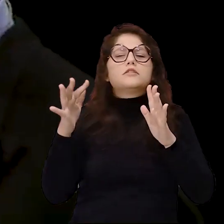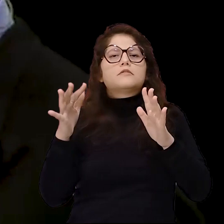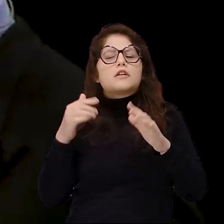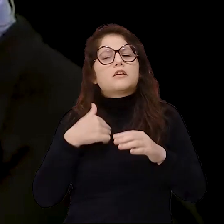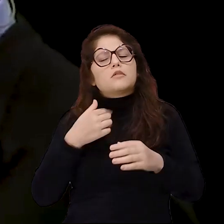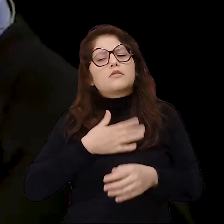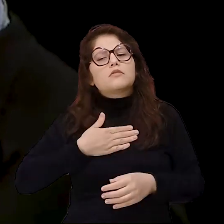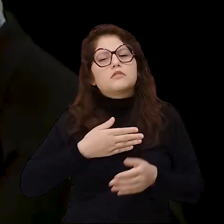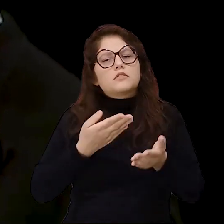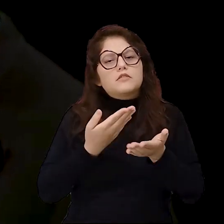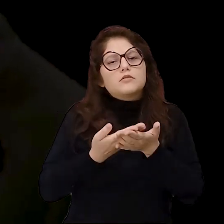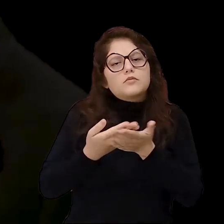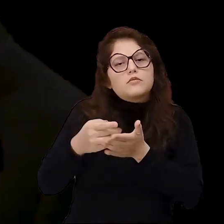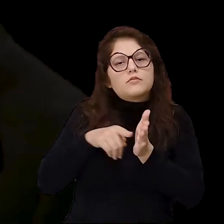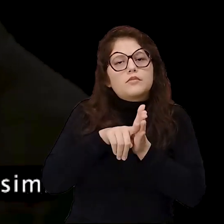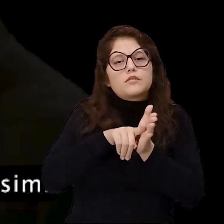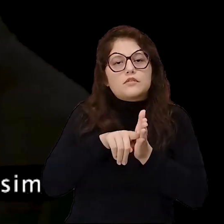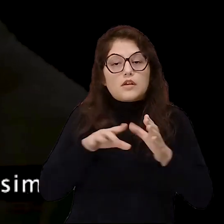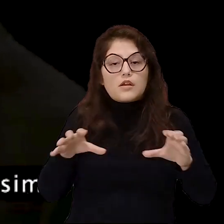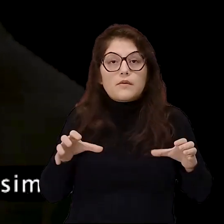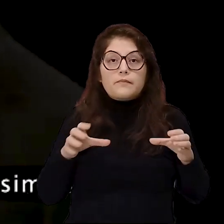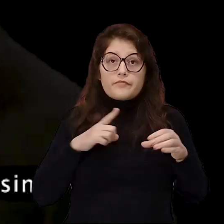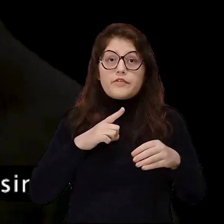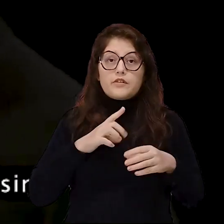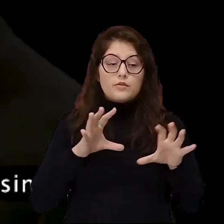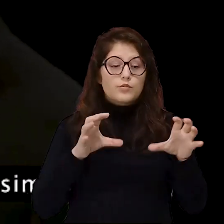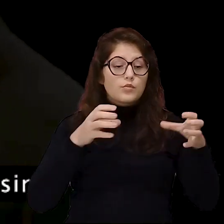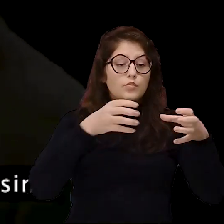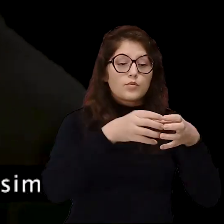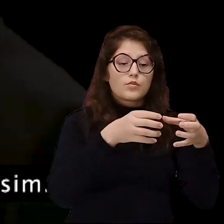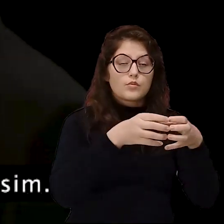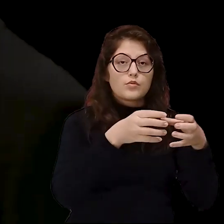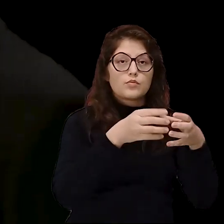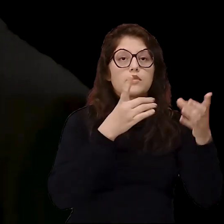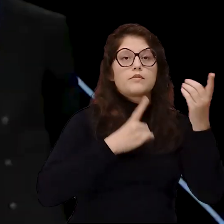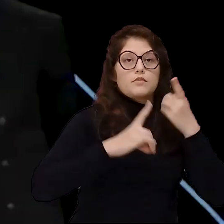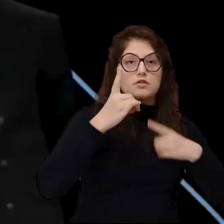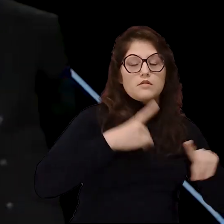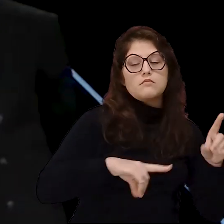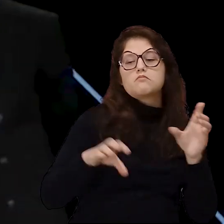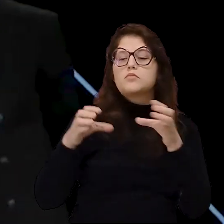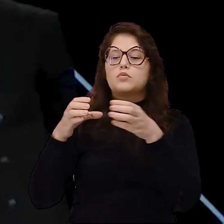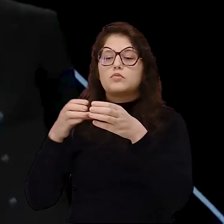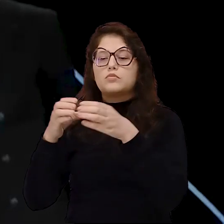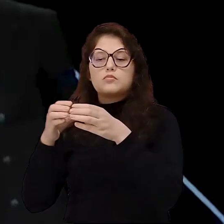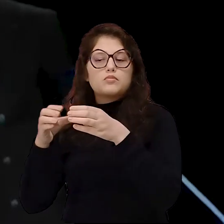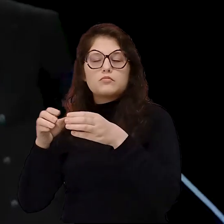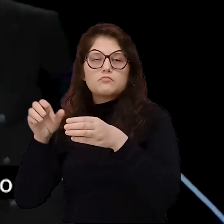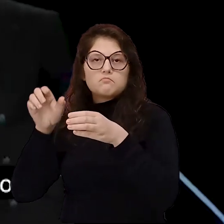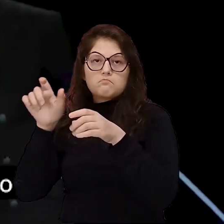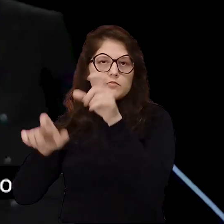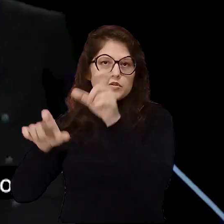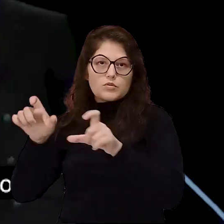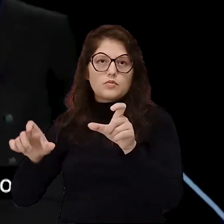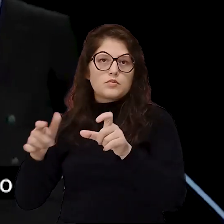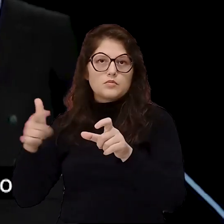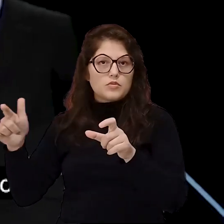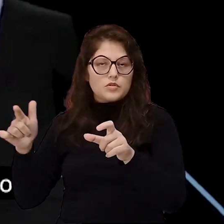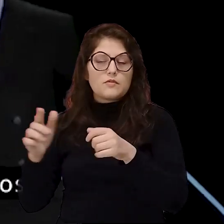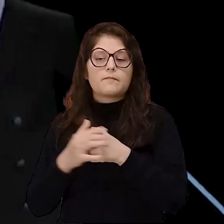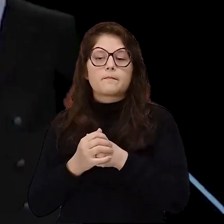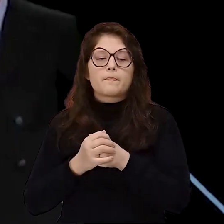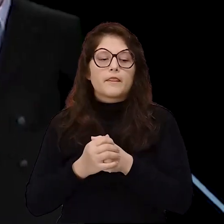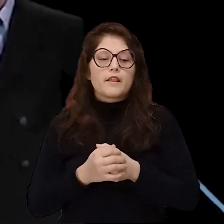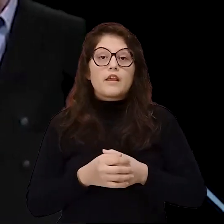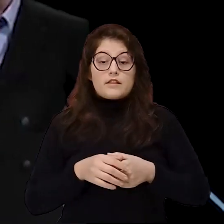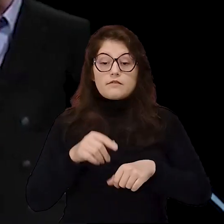of us know about those existential questions, and they don't distract us very much. There was a study I particularly liked in which a group of